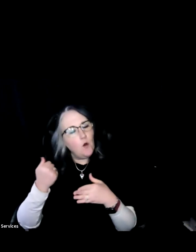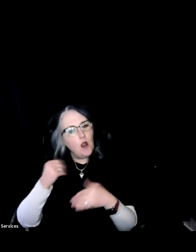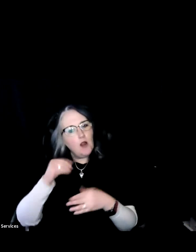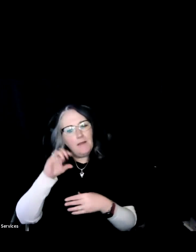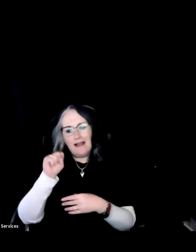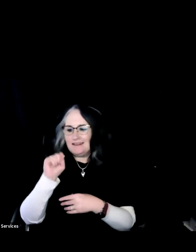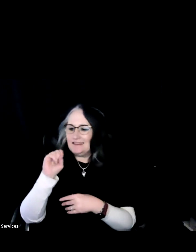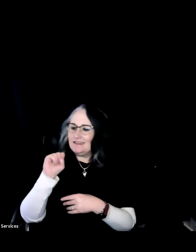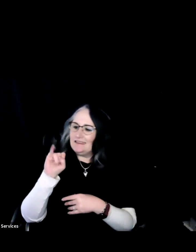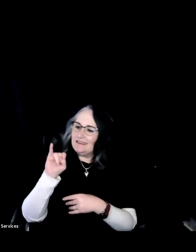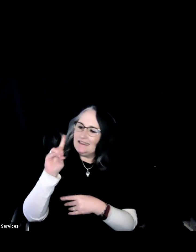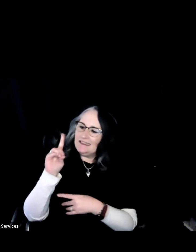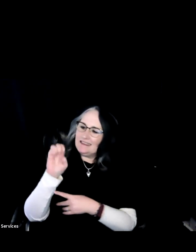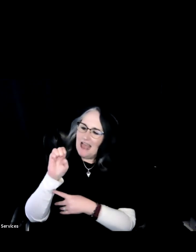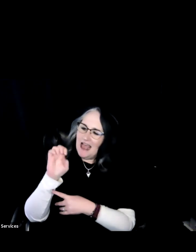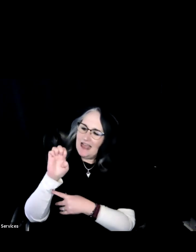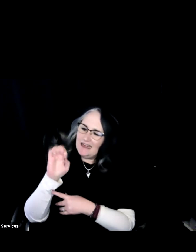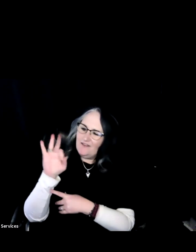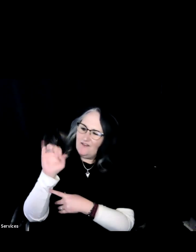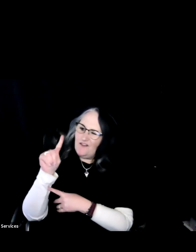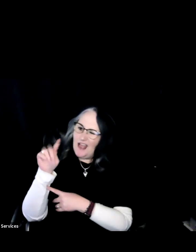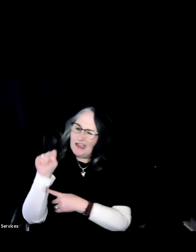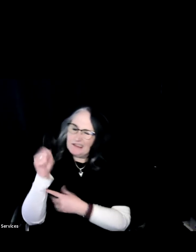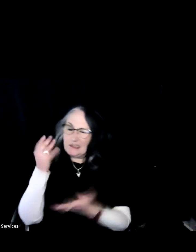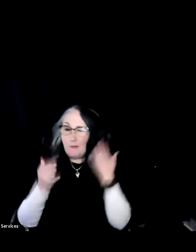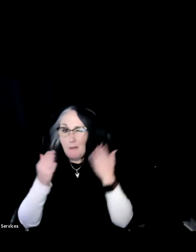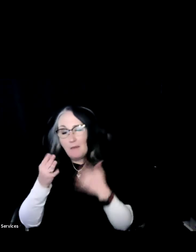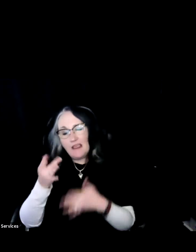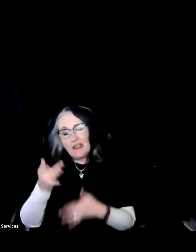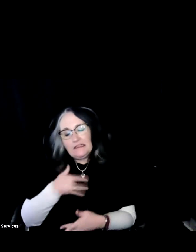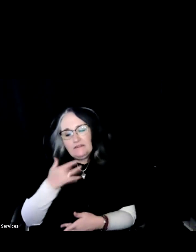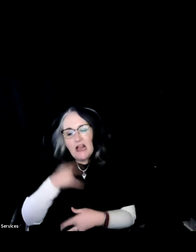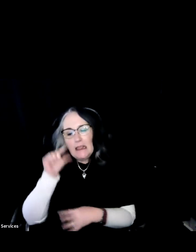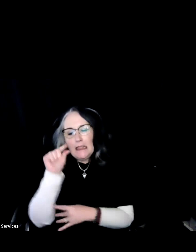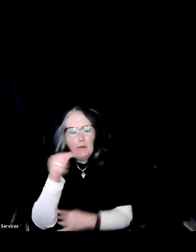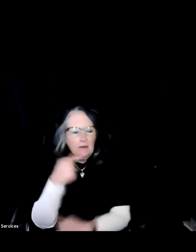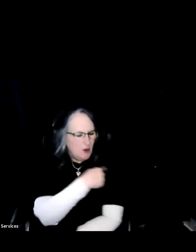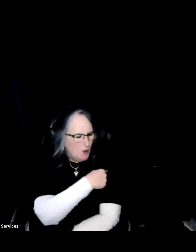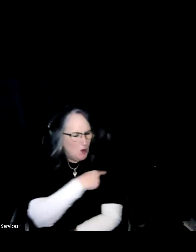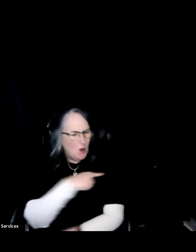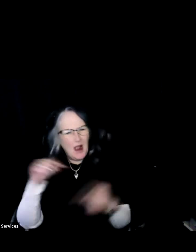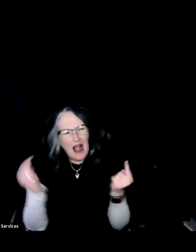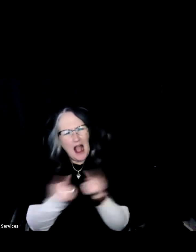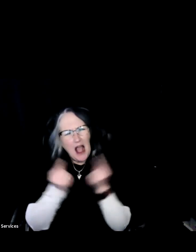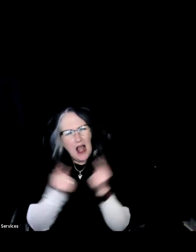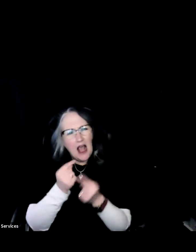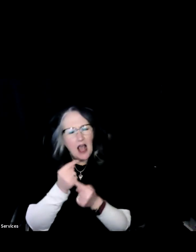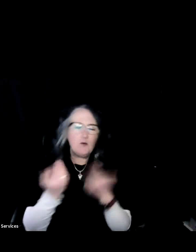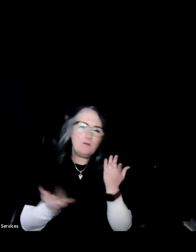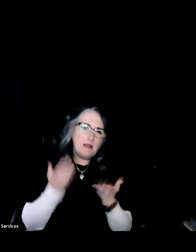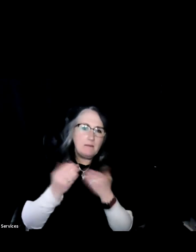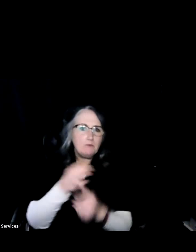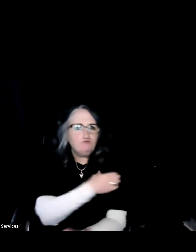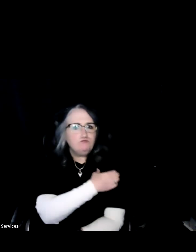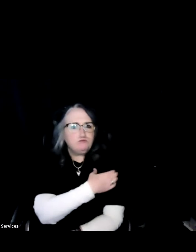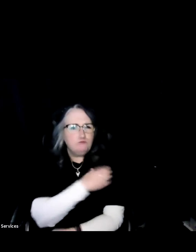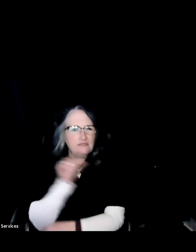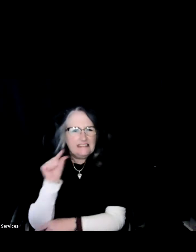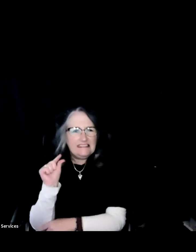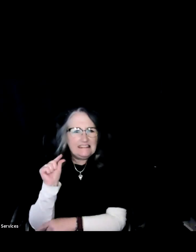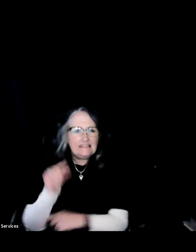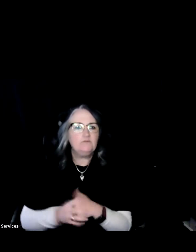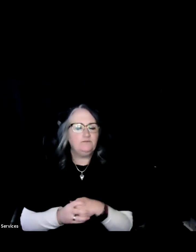you know, may happen, which is mild and moderate soreness at the site of infection, at the site of the